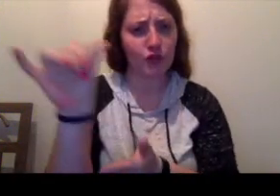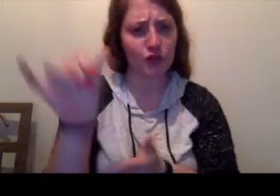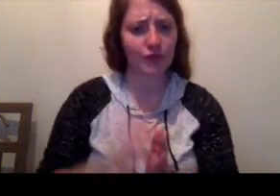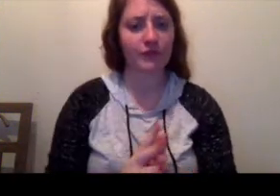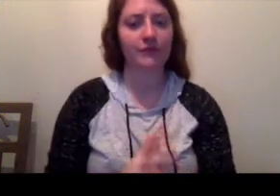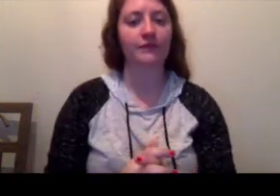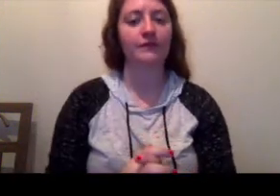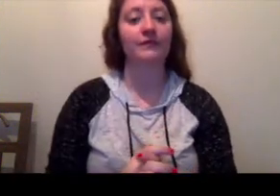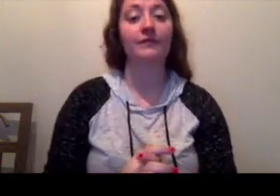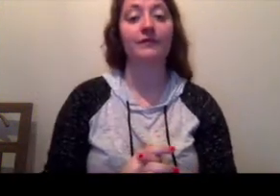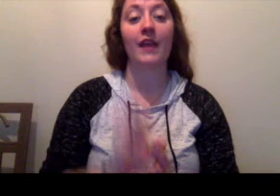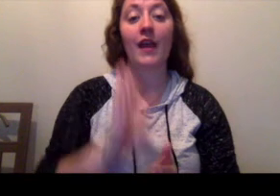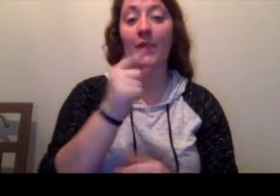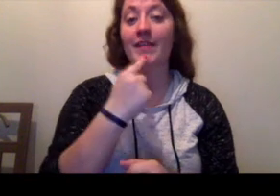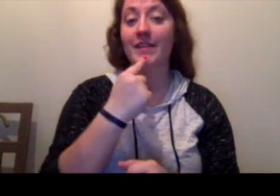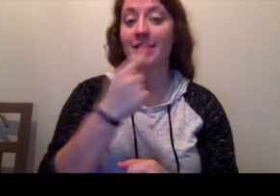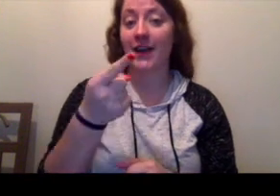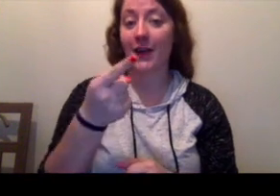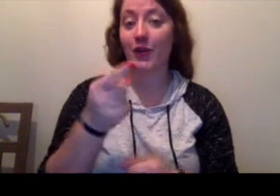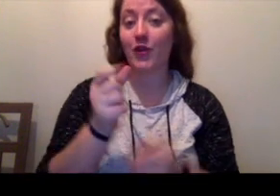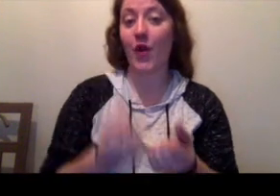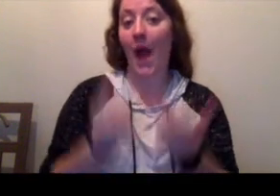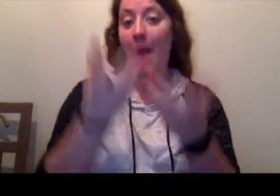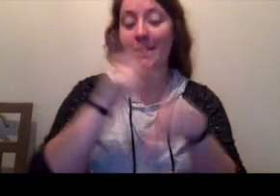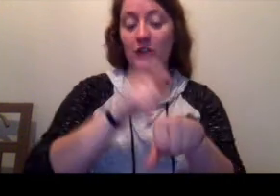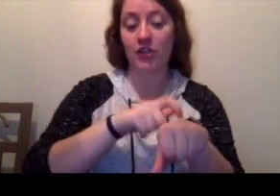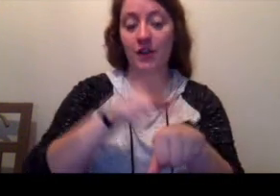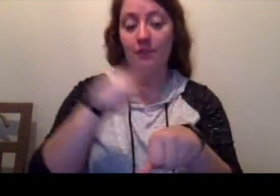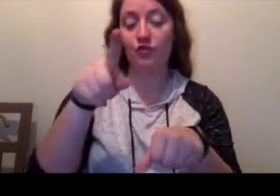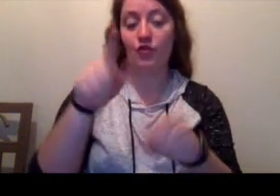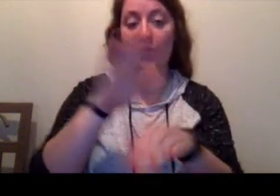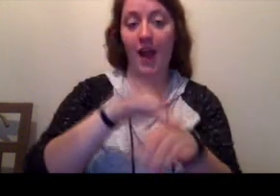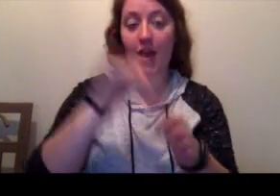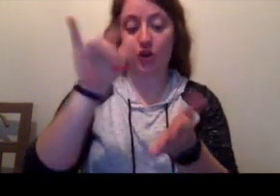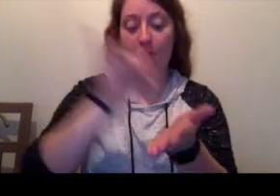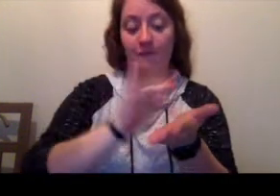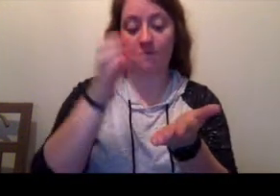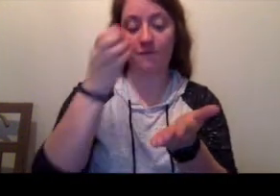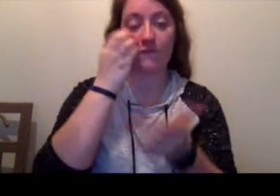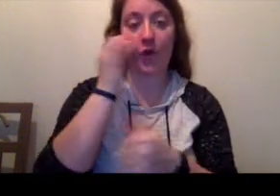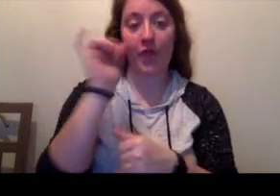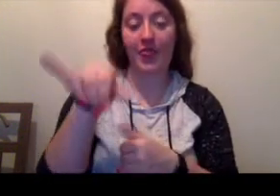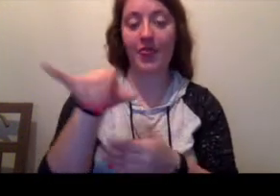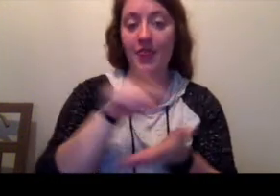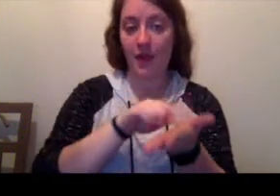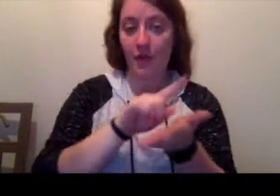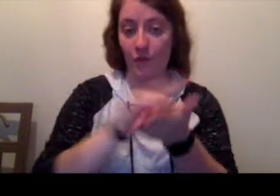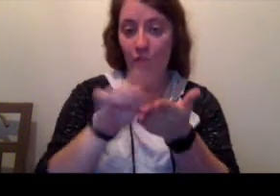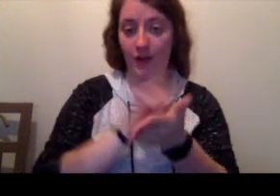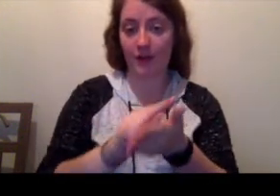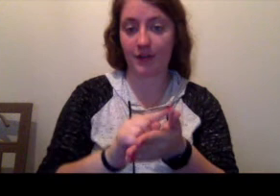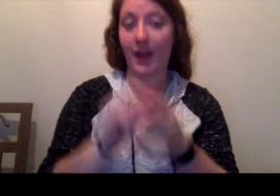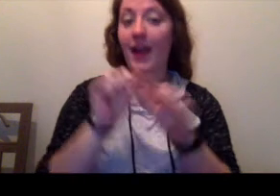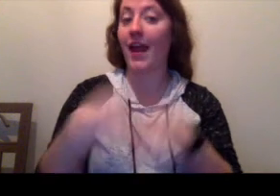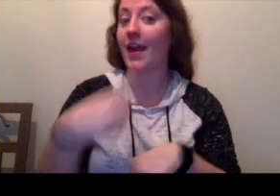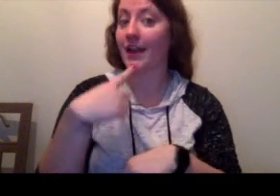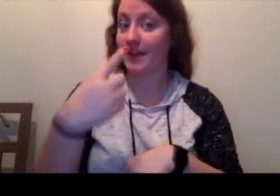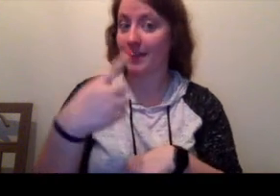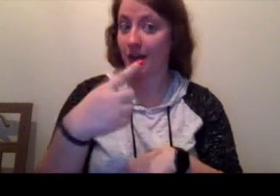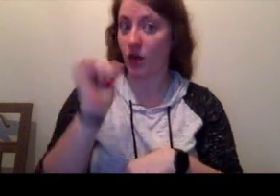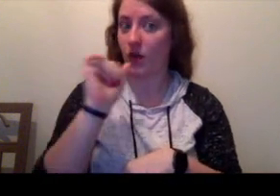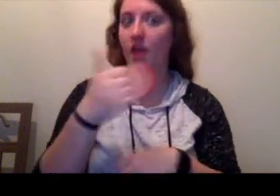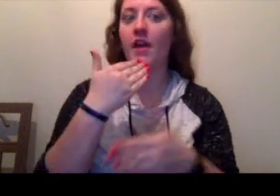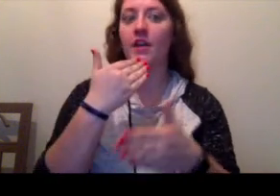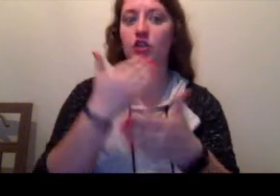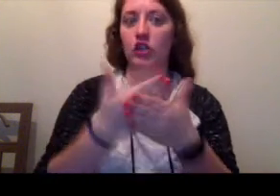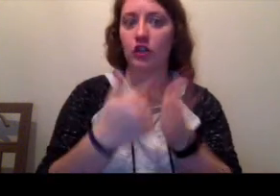where it tells you weekly what your screen time is. And I can tell you that that is a good indicator that I'm spending too